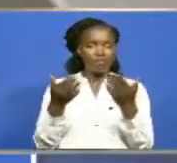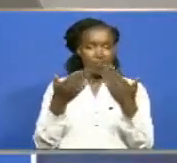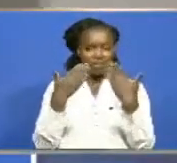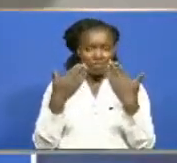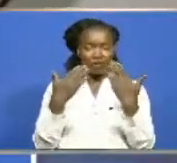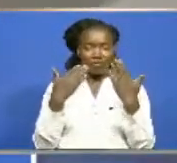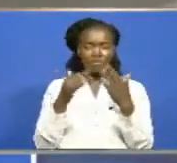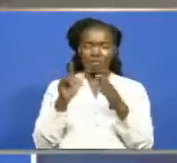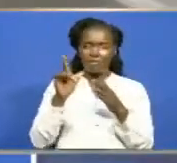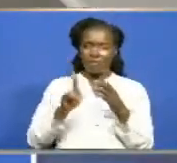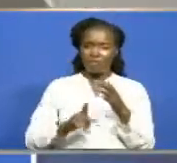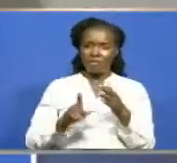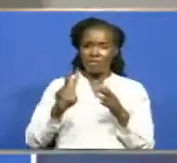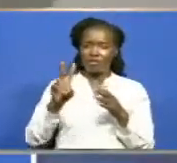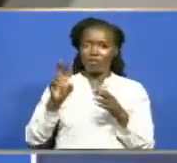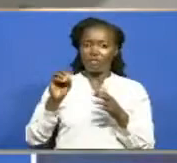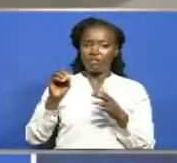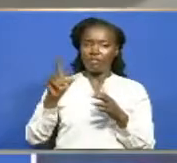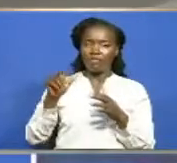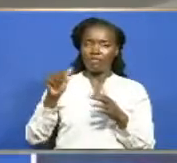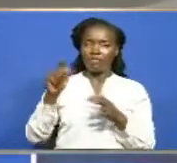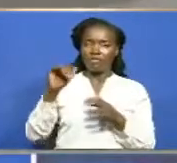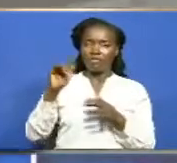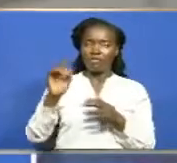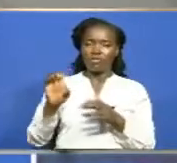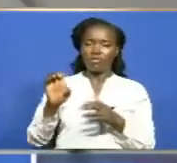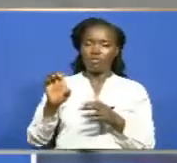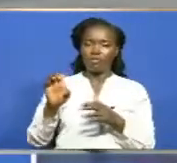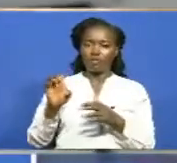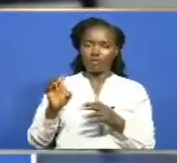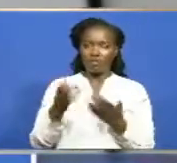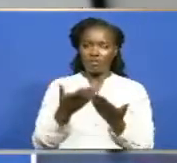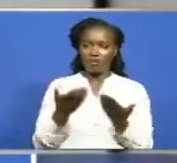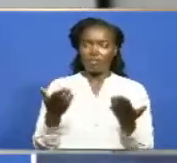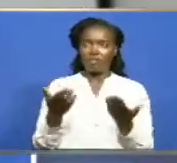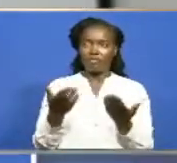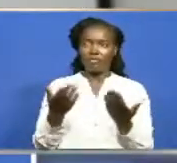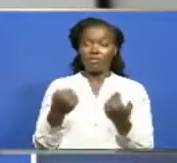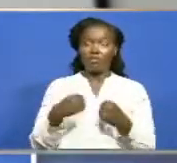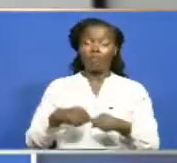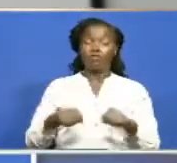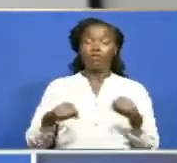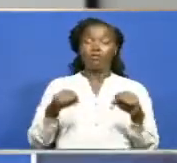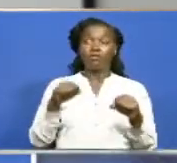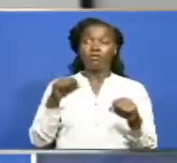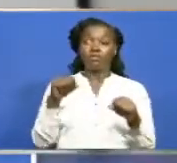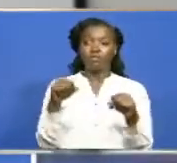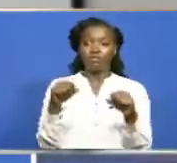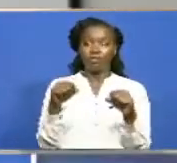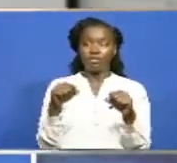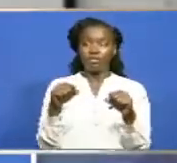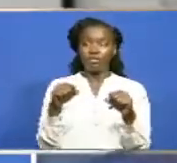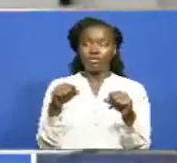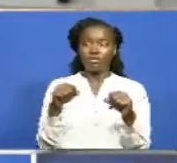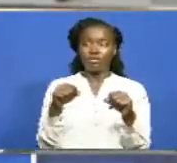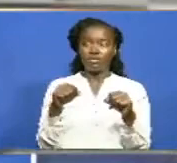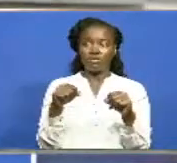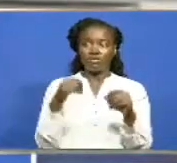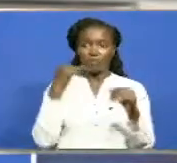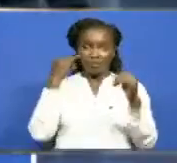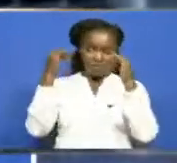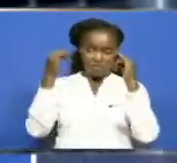low volatile organic compound emissions. The air purification capabilities are attributable to the